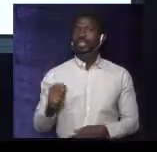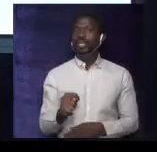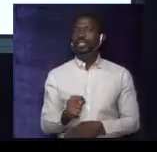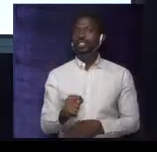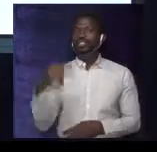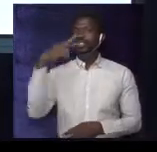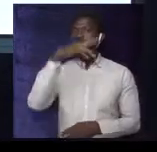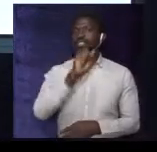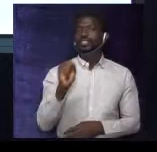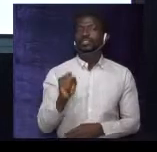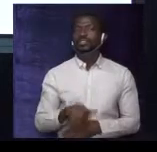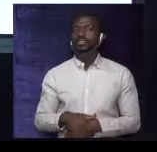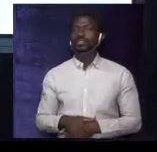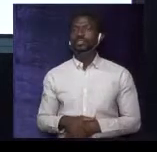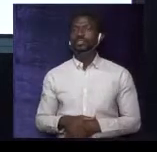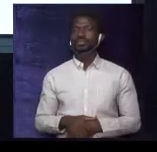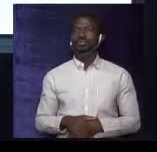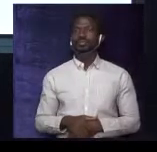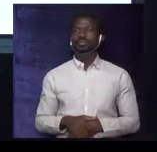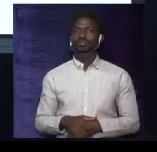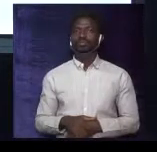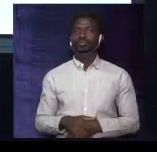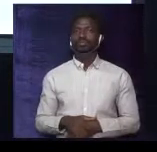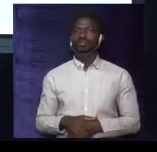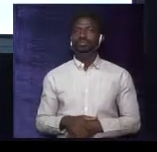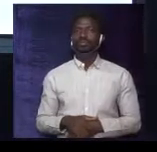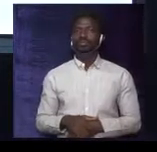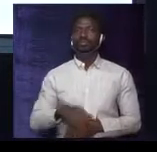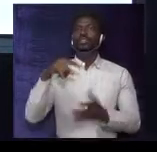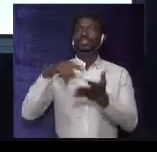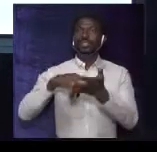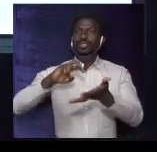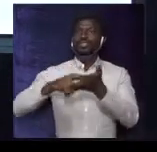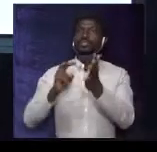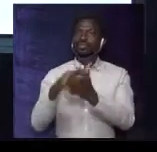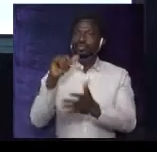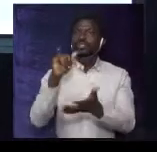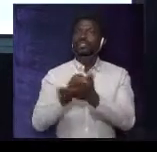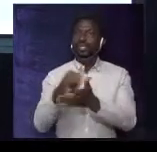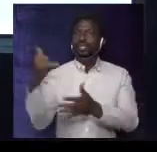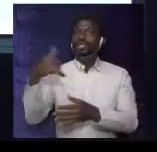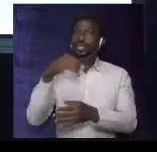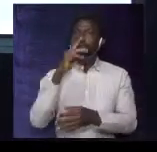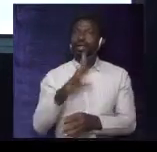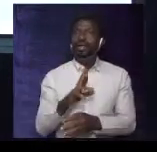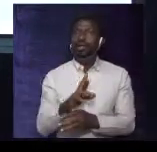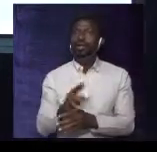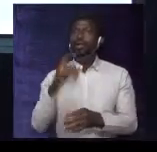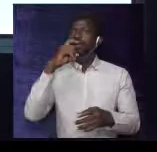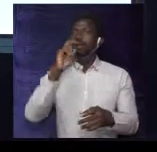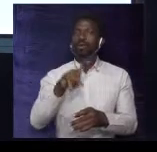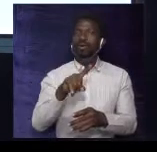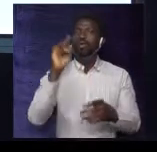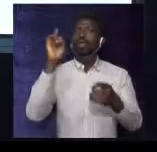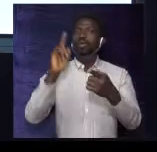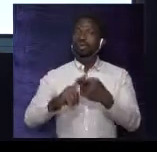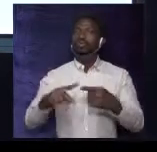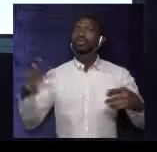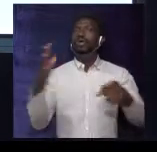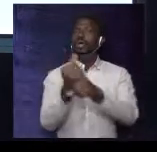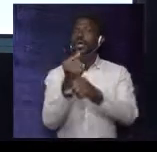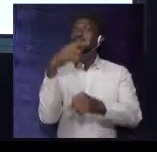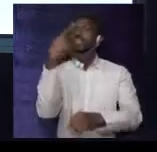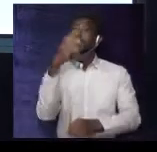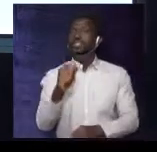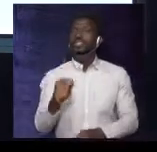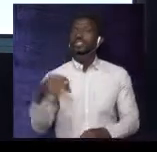thieves. They were ordered to go after the thieves. This means that they were ordered